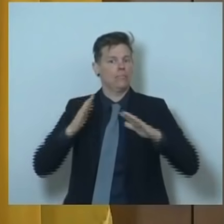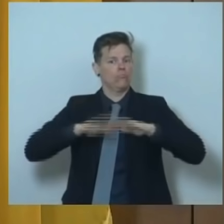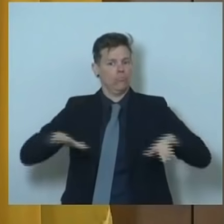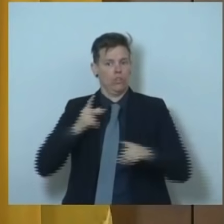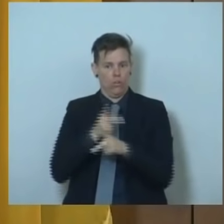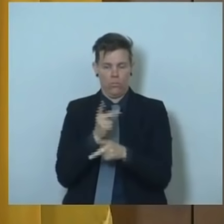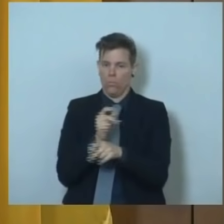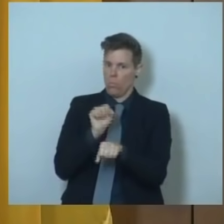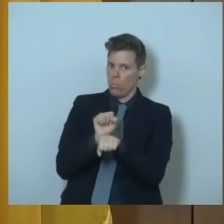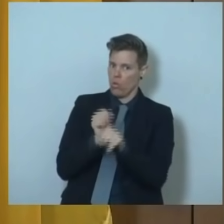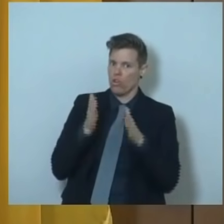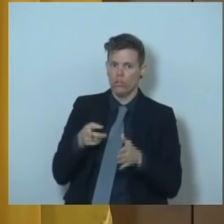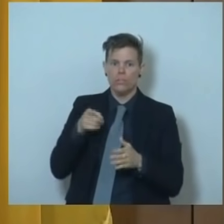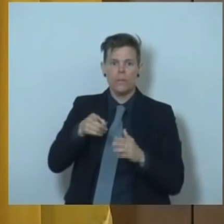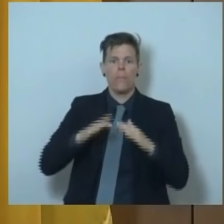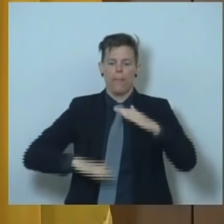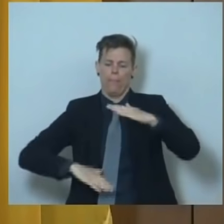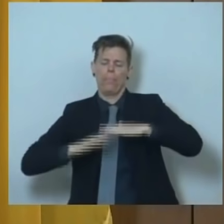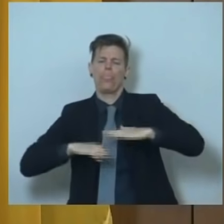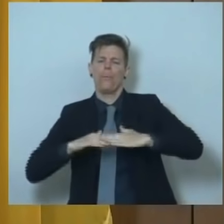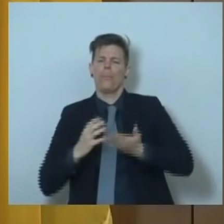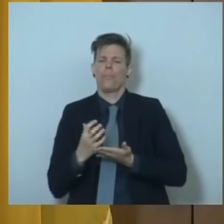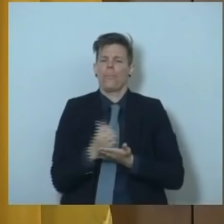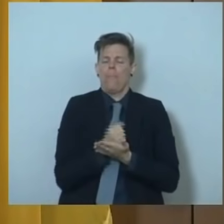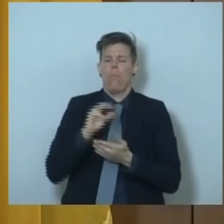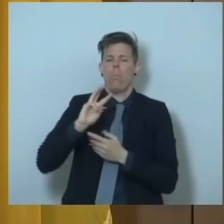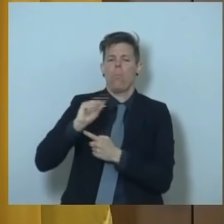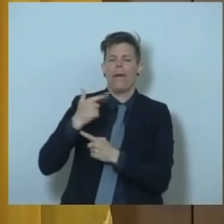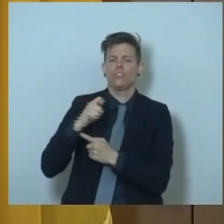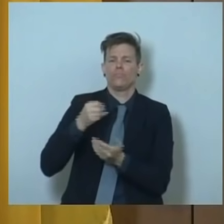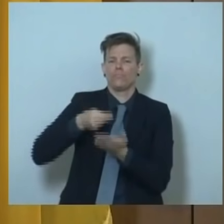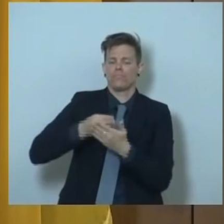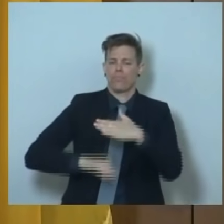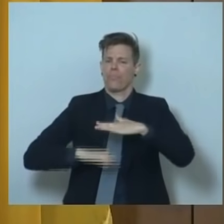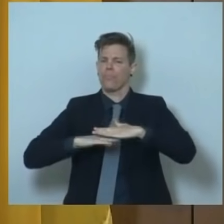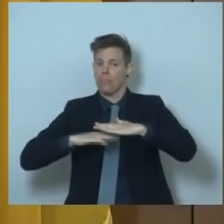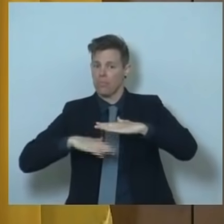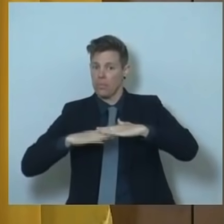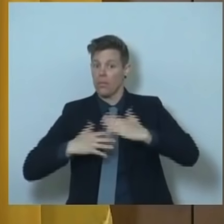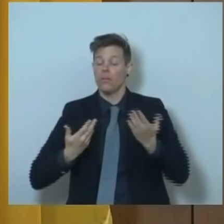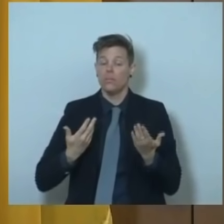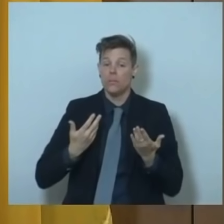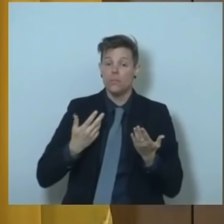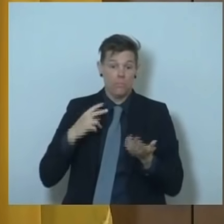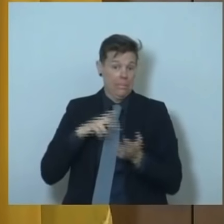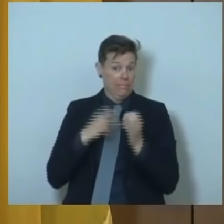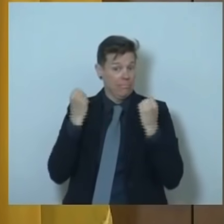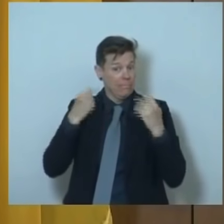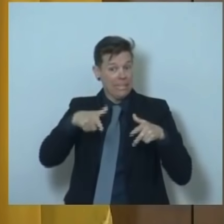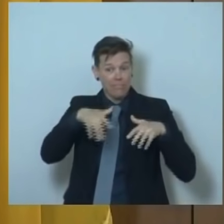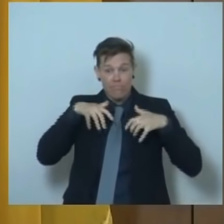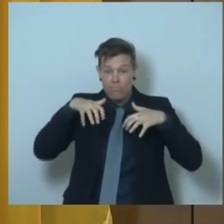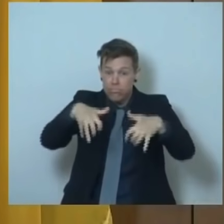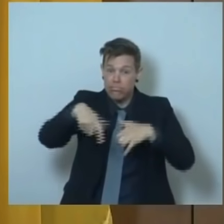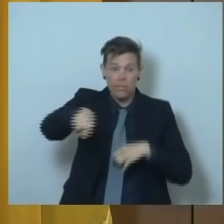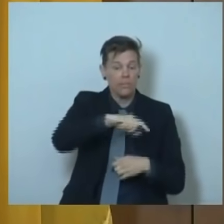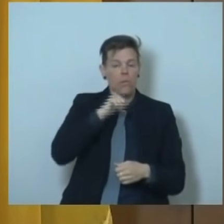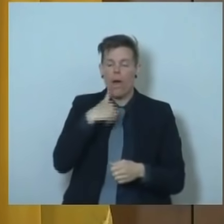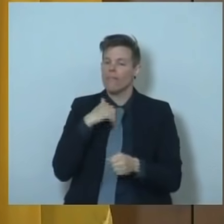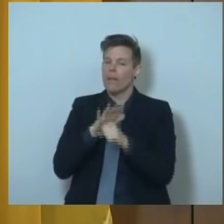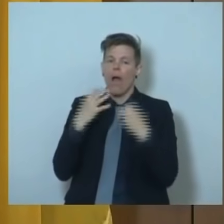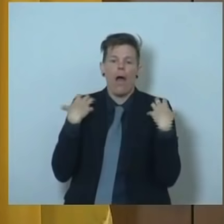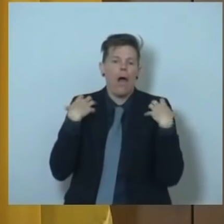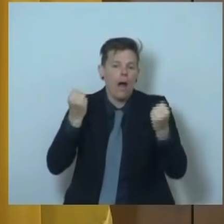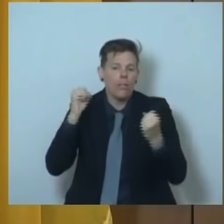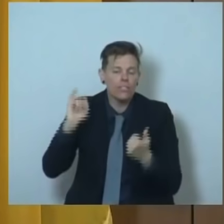at minimum wage. And as a result, and I would say many of them don't have adequate health care coverage. You might remember from an